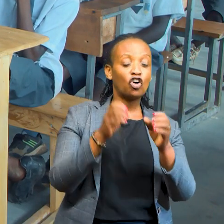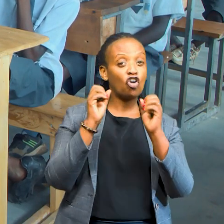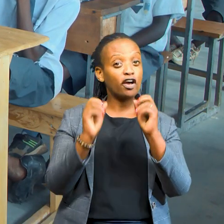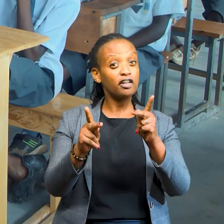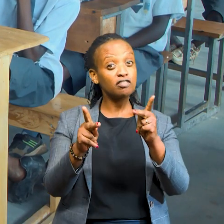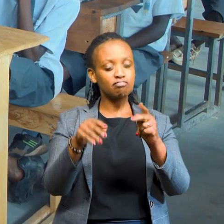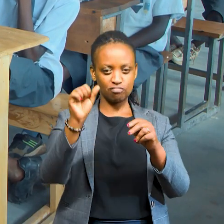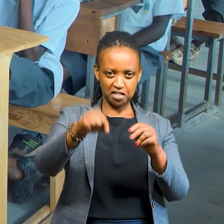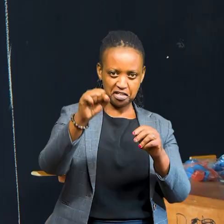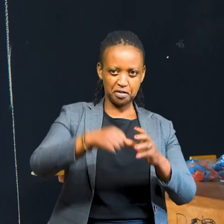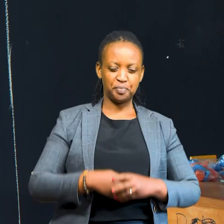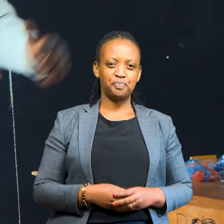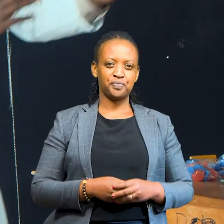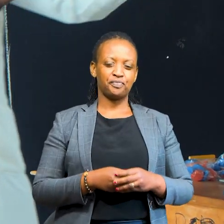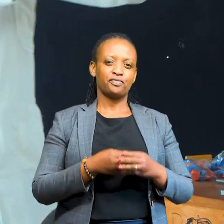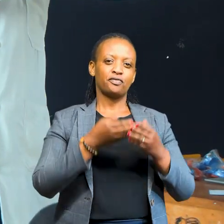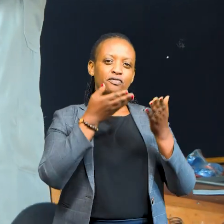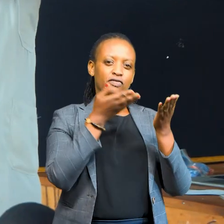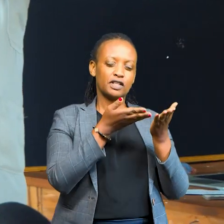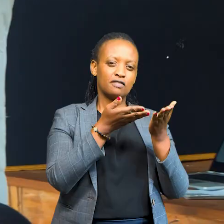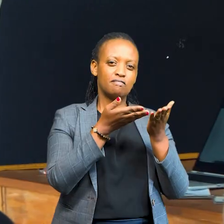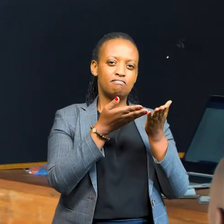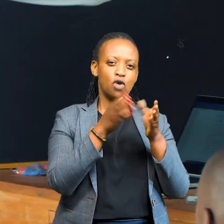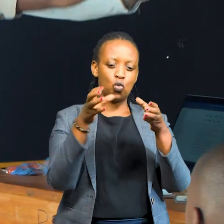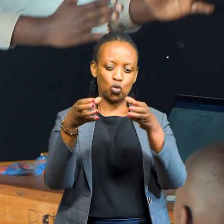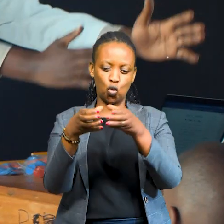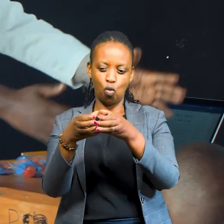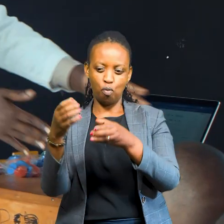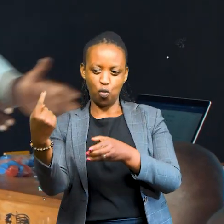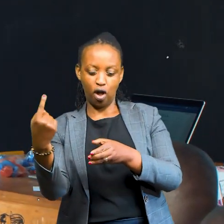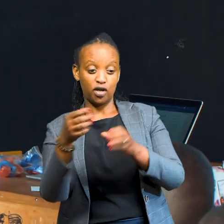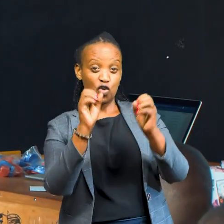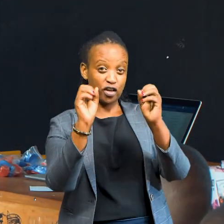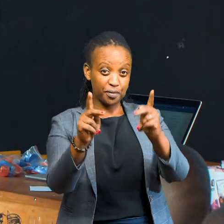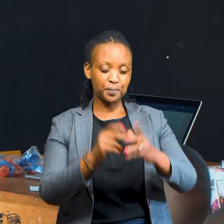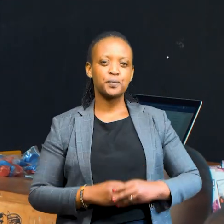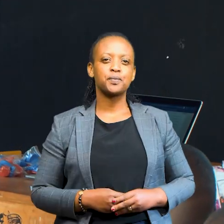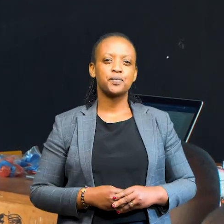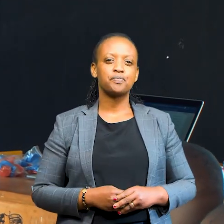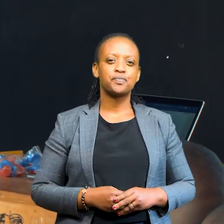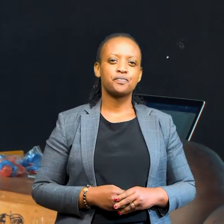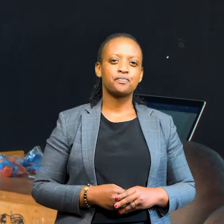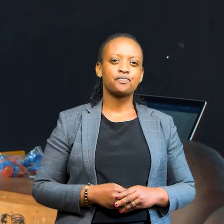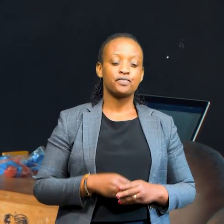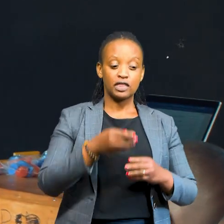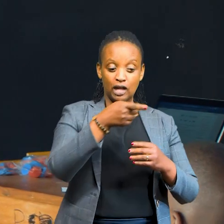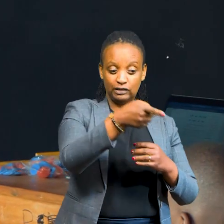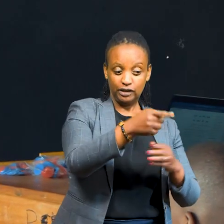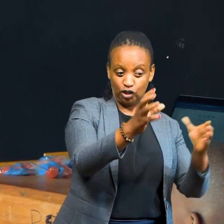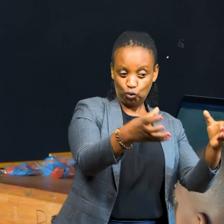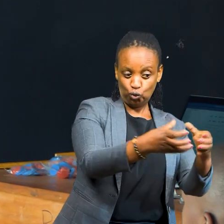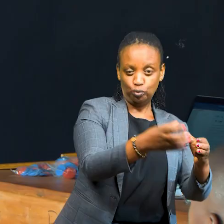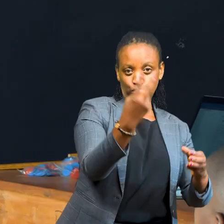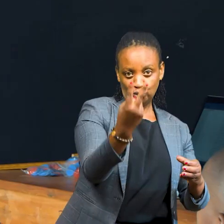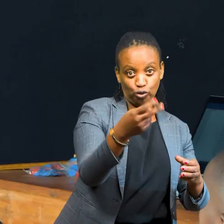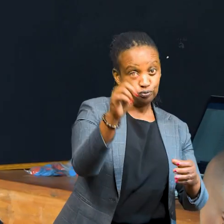right? Yes! This is group 1, okay? Yes! Then, this